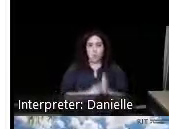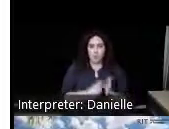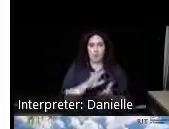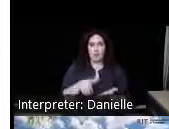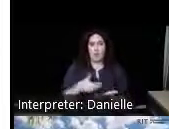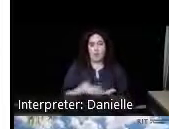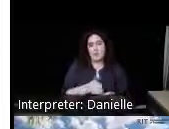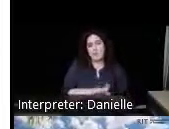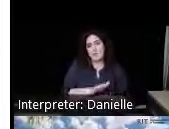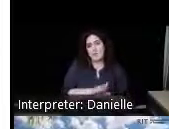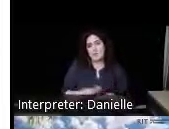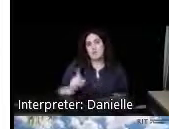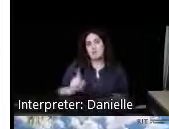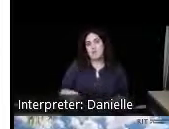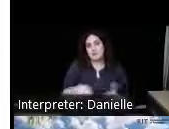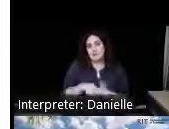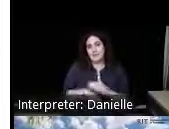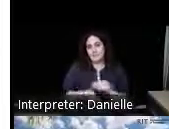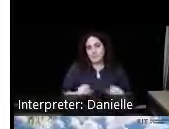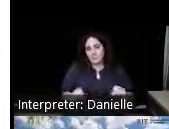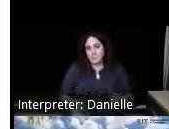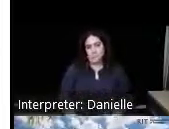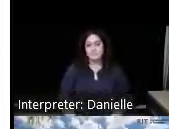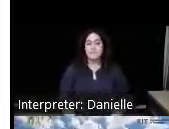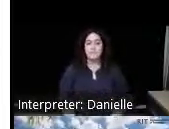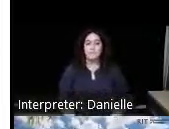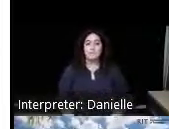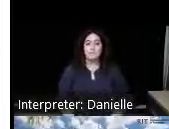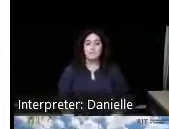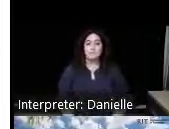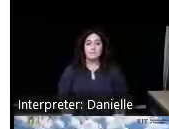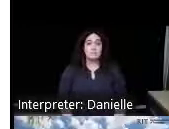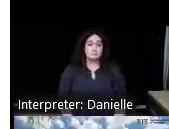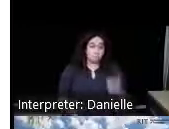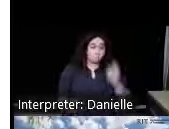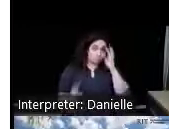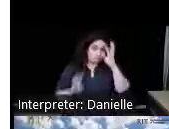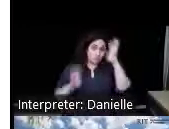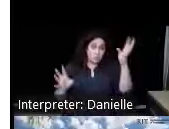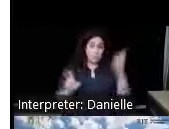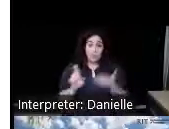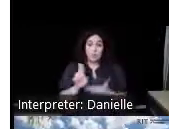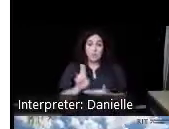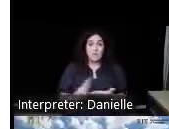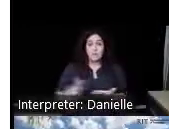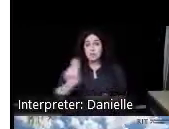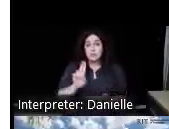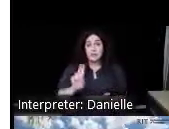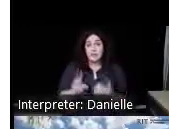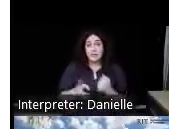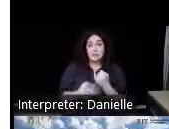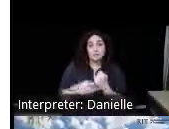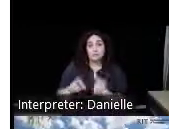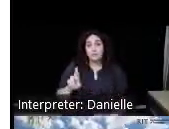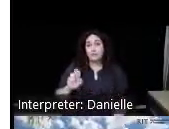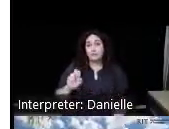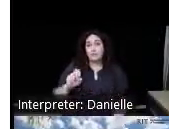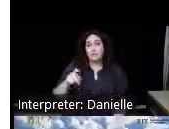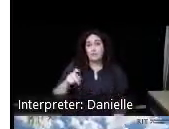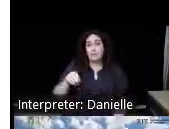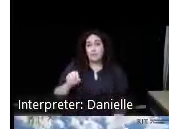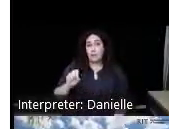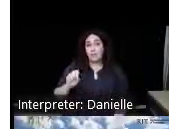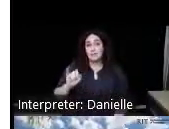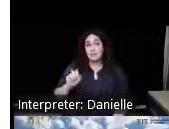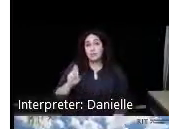university repositories could require that the preprints or maybe dissertations that get submitted